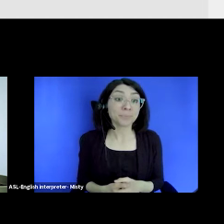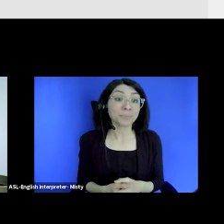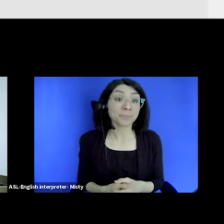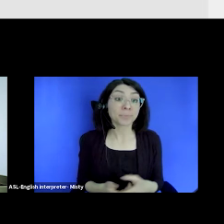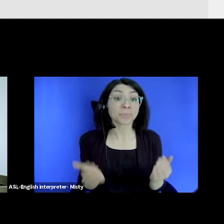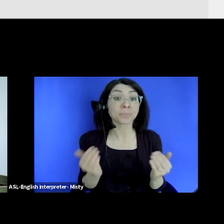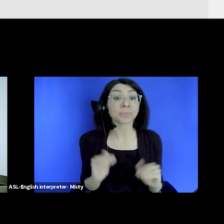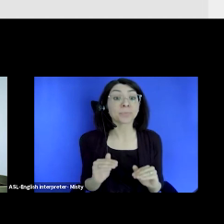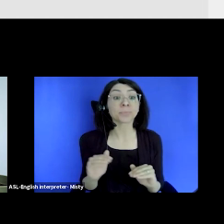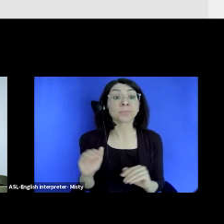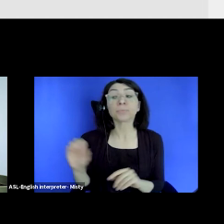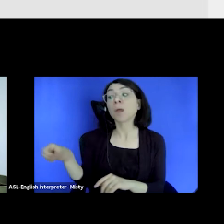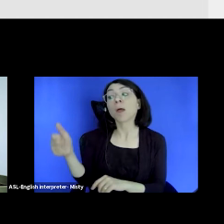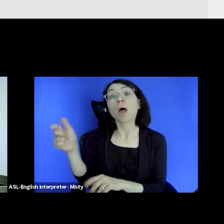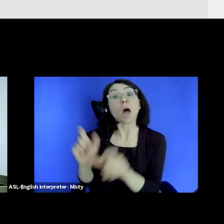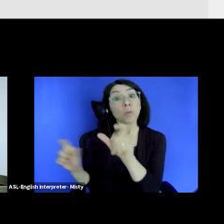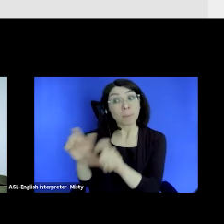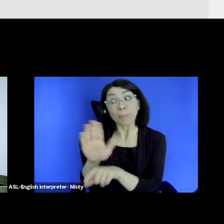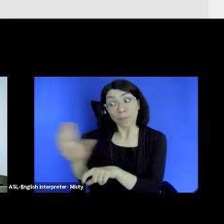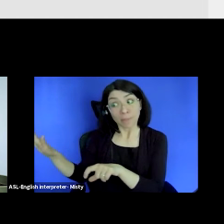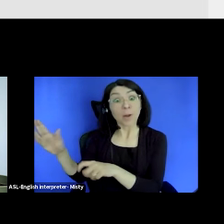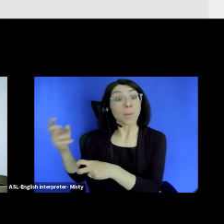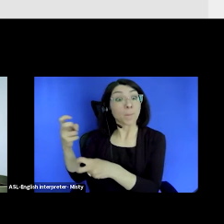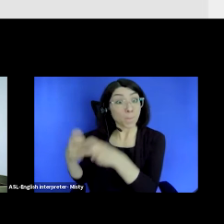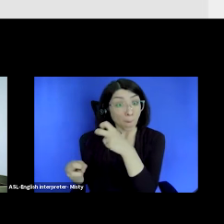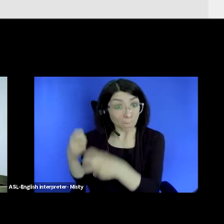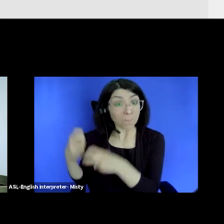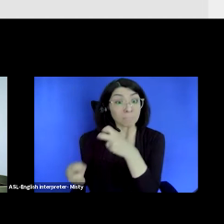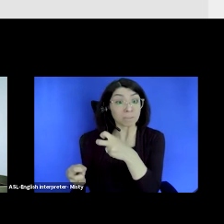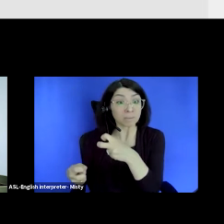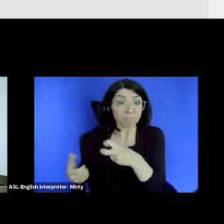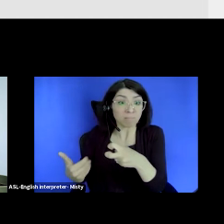to other people's problems. I think this one has been